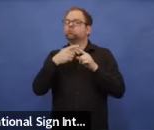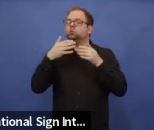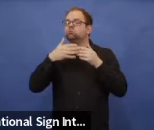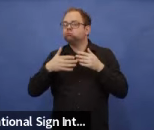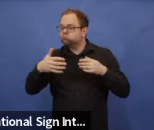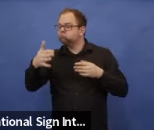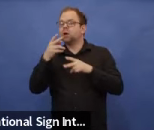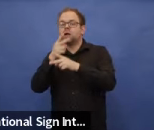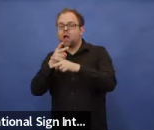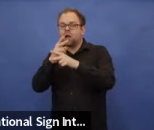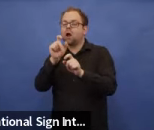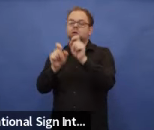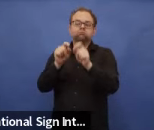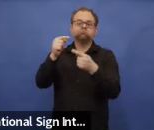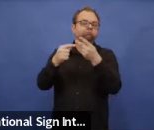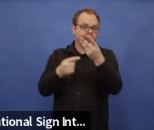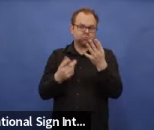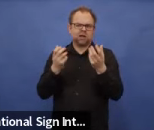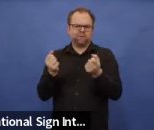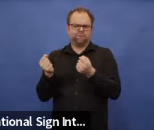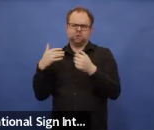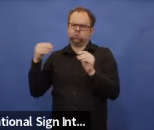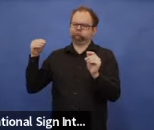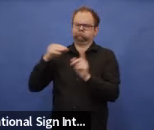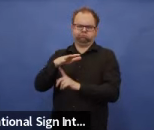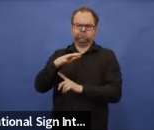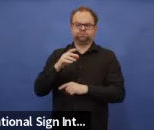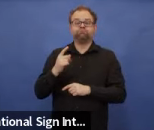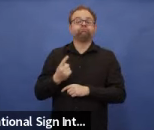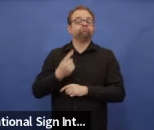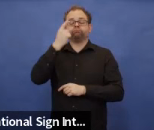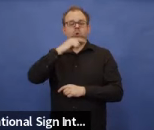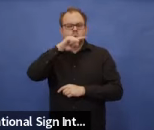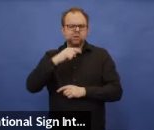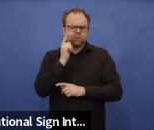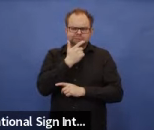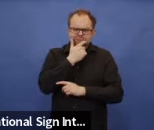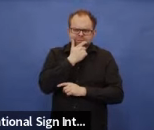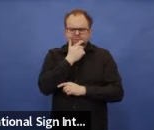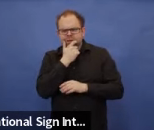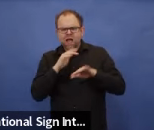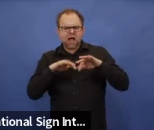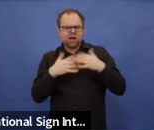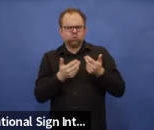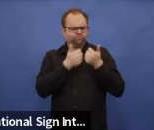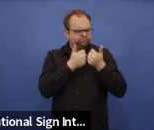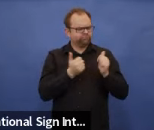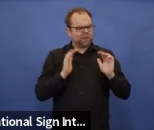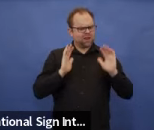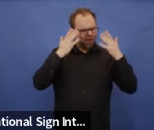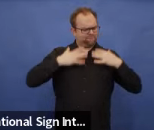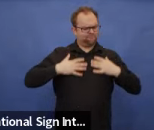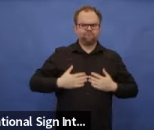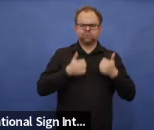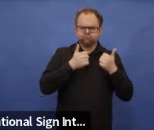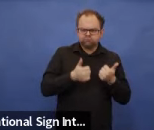But in addition to cash, there's also a lot of other things needed to empower people with disability, to facilitate independent